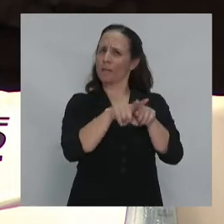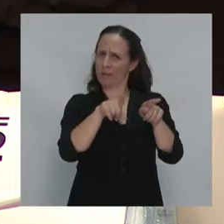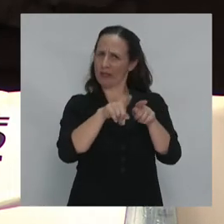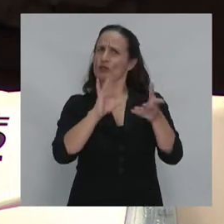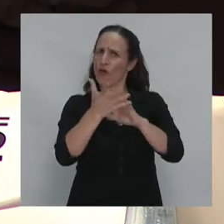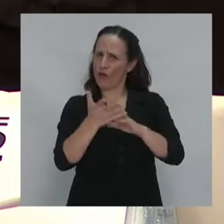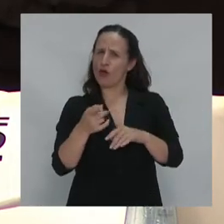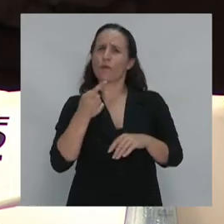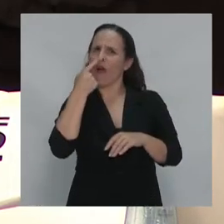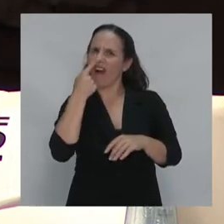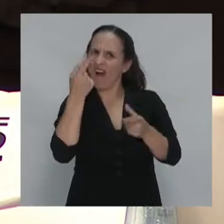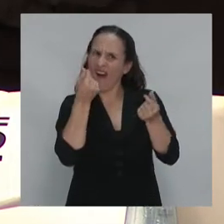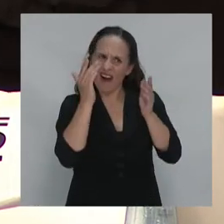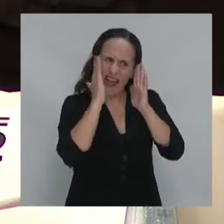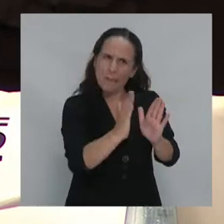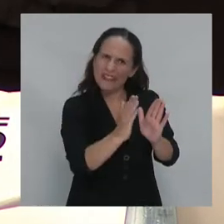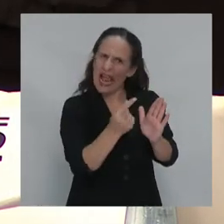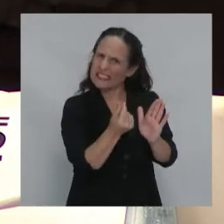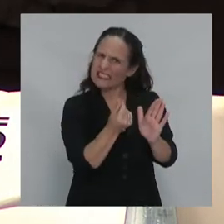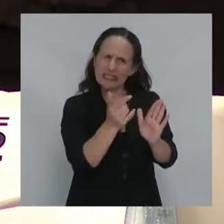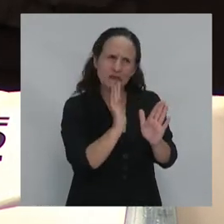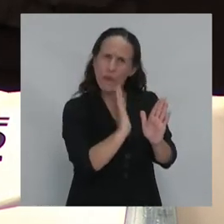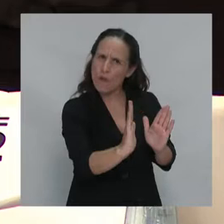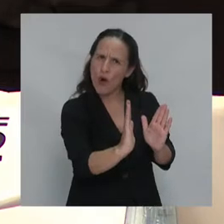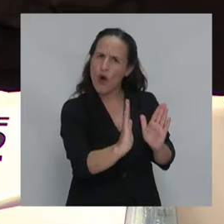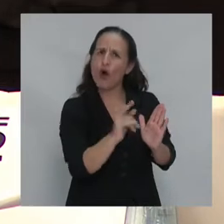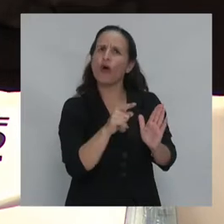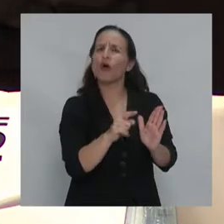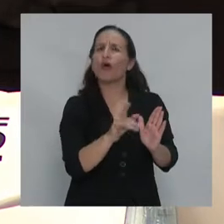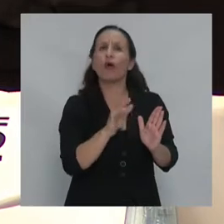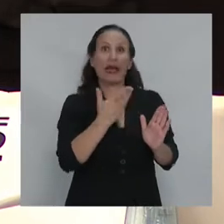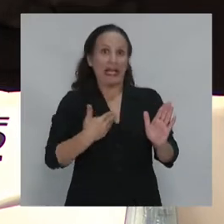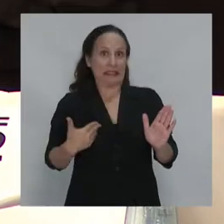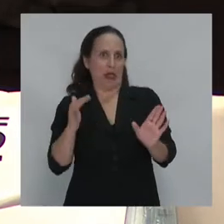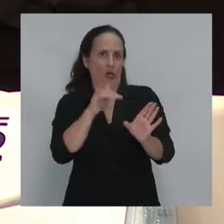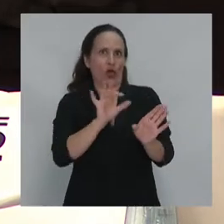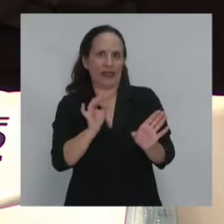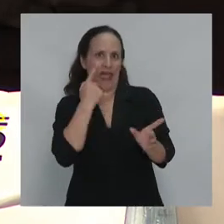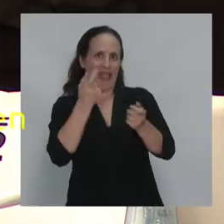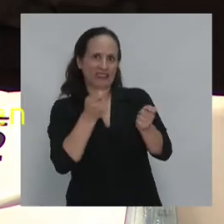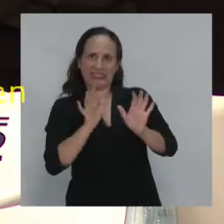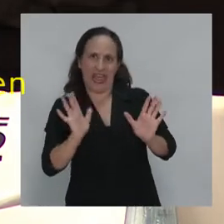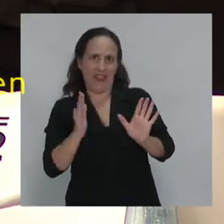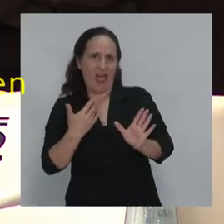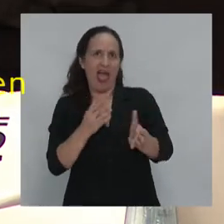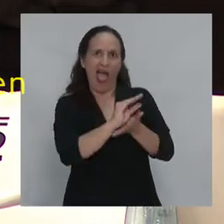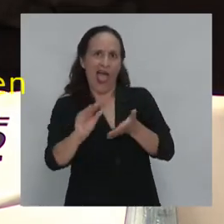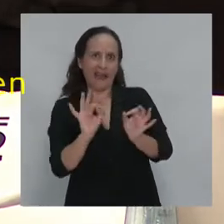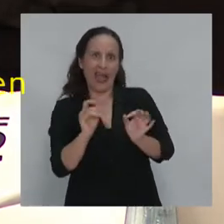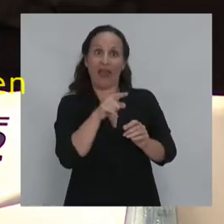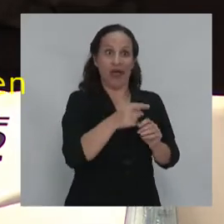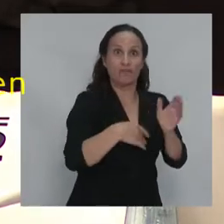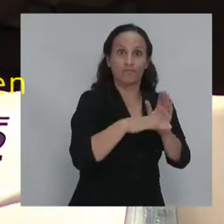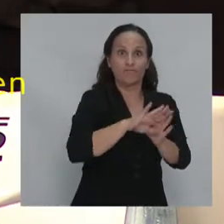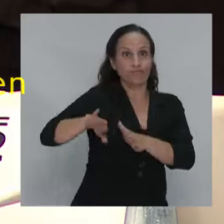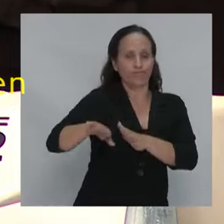is left to itself there is a distribution which depends on the property income versus wage income in